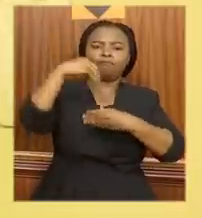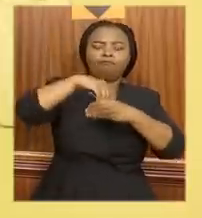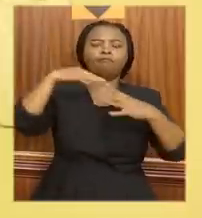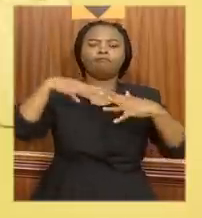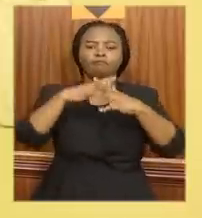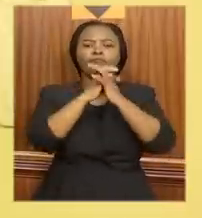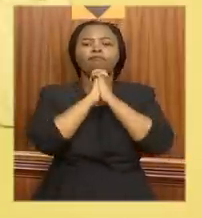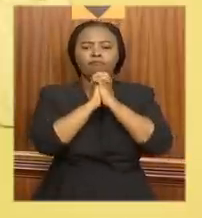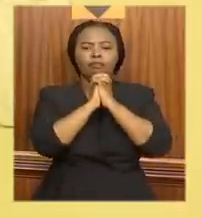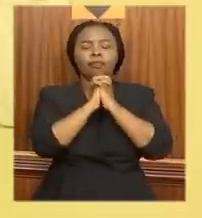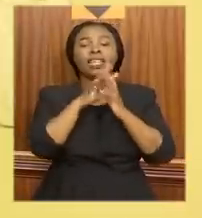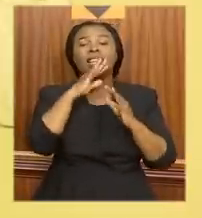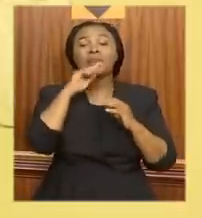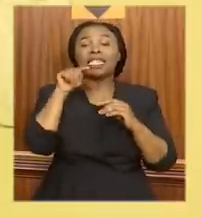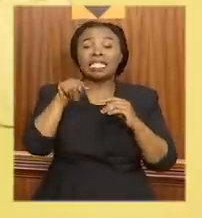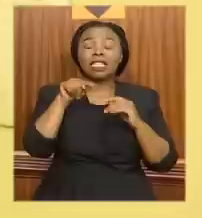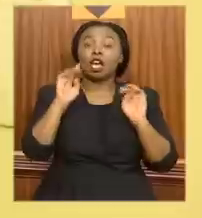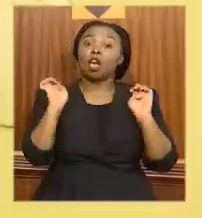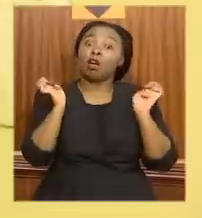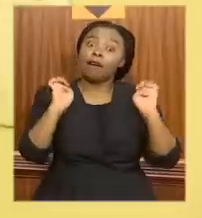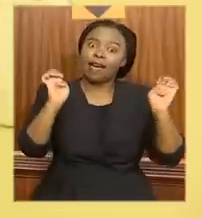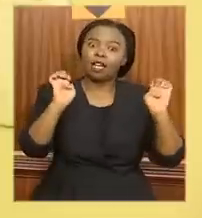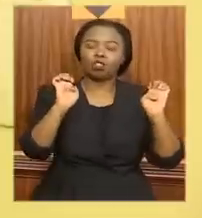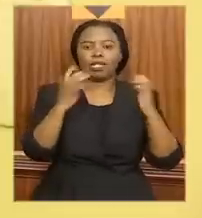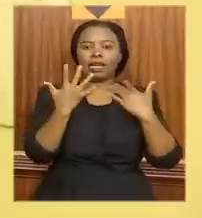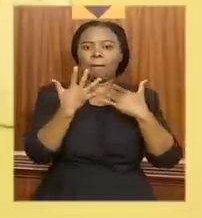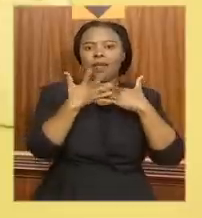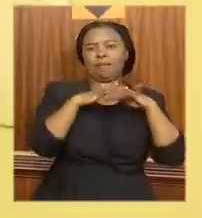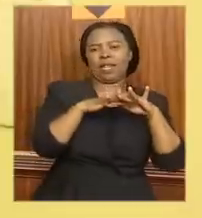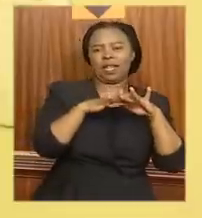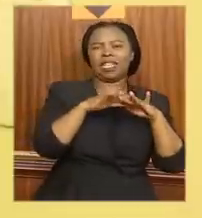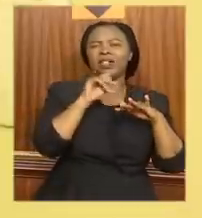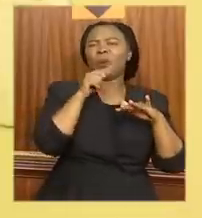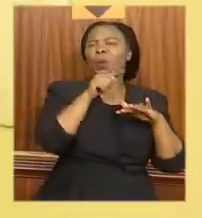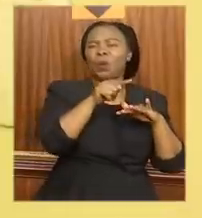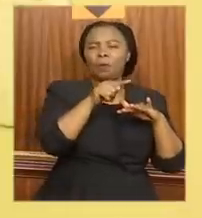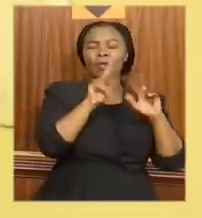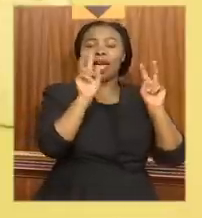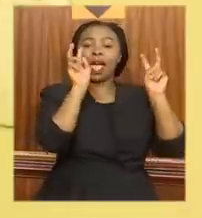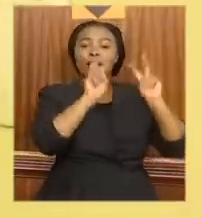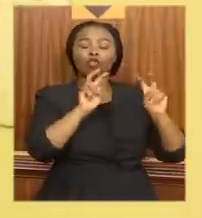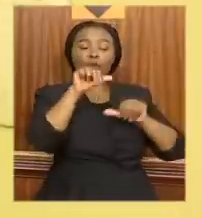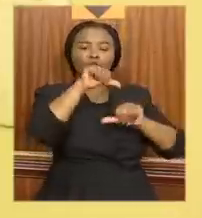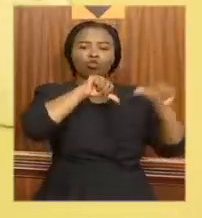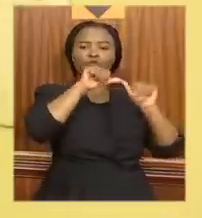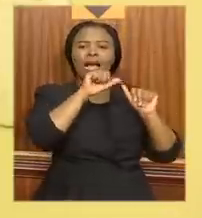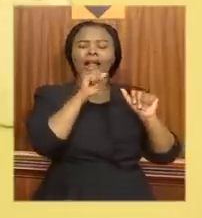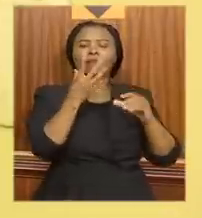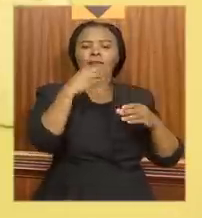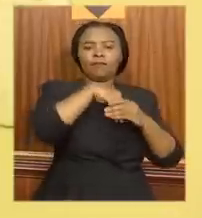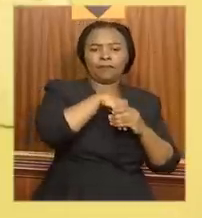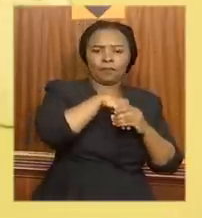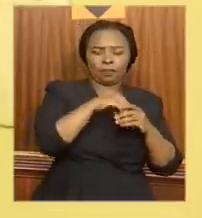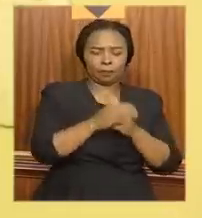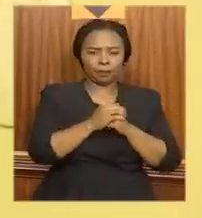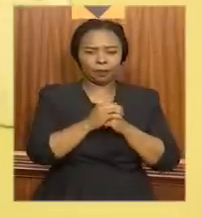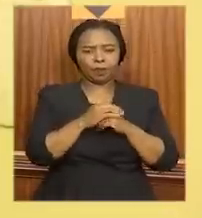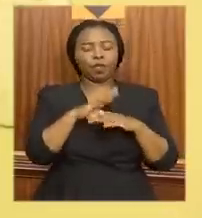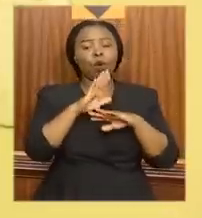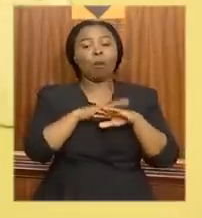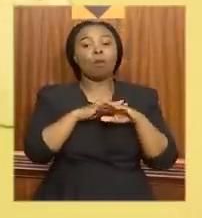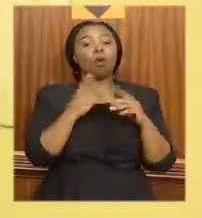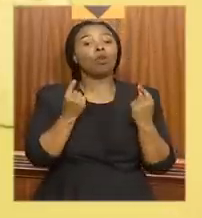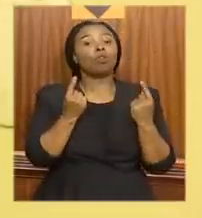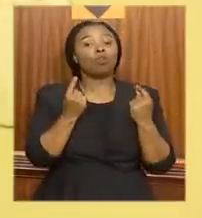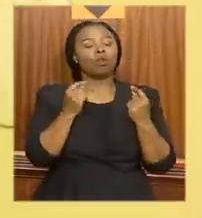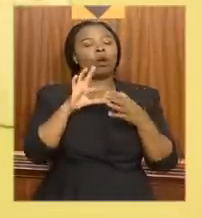includes urgent implementation of the Eskom Social Compact and the reinforcing of